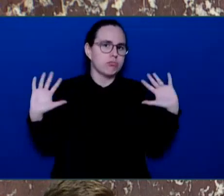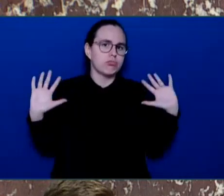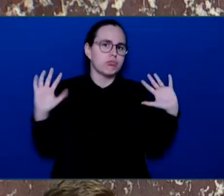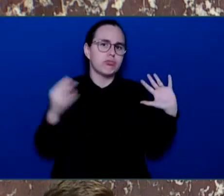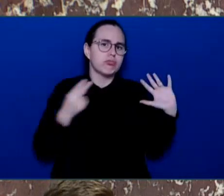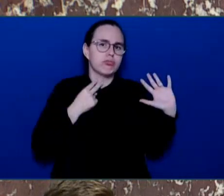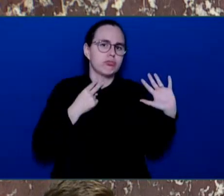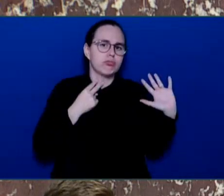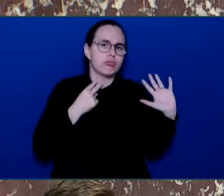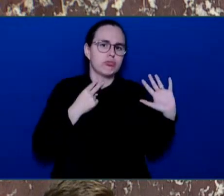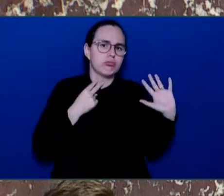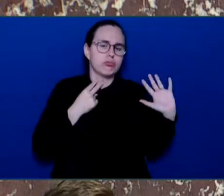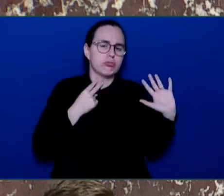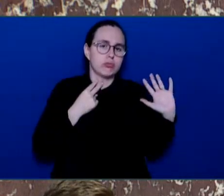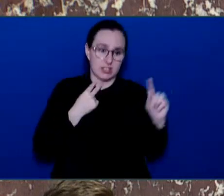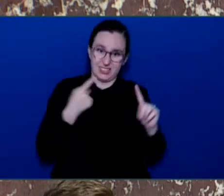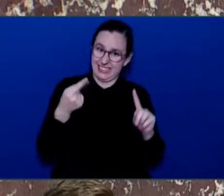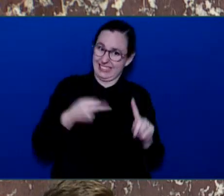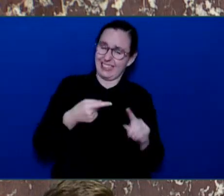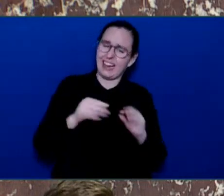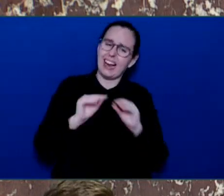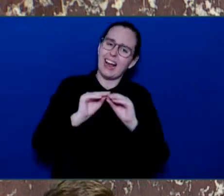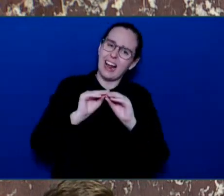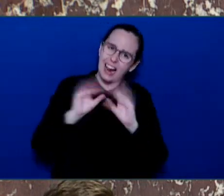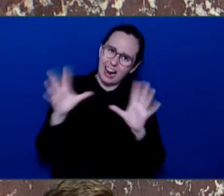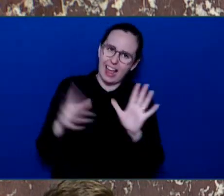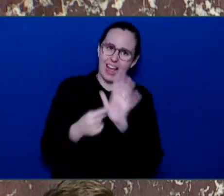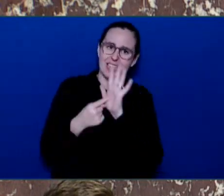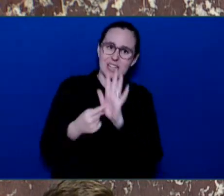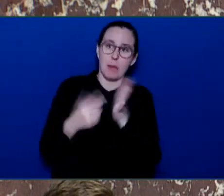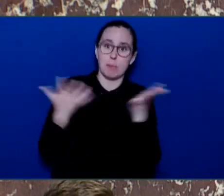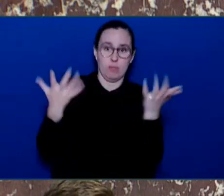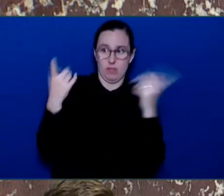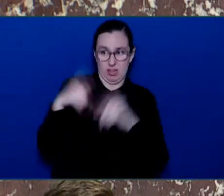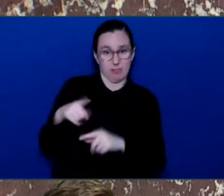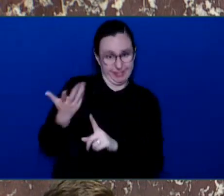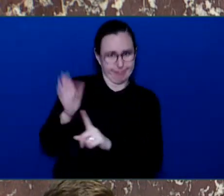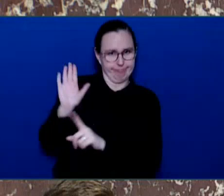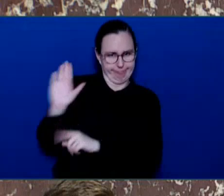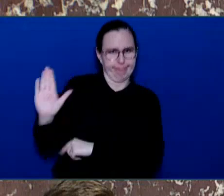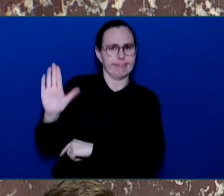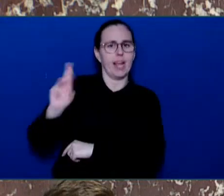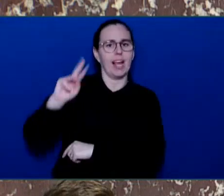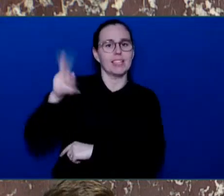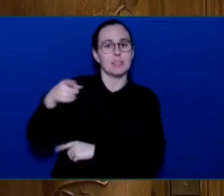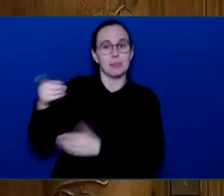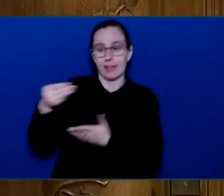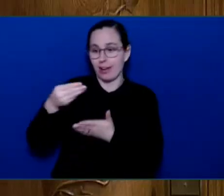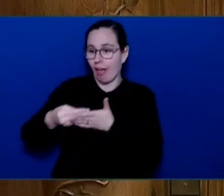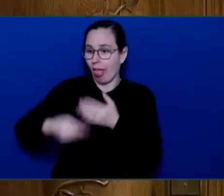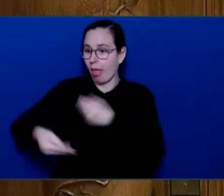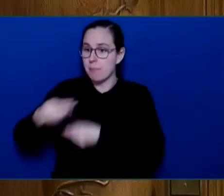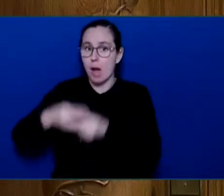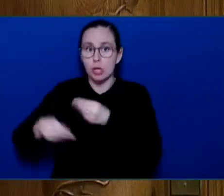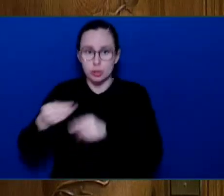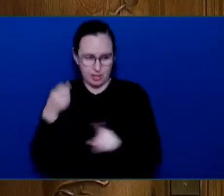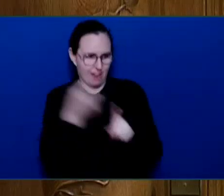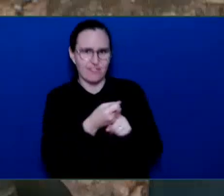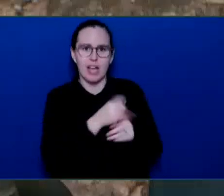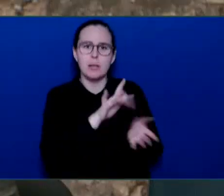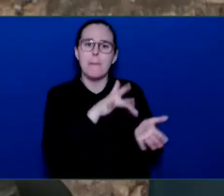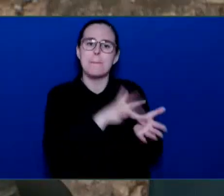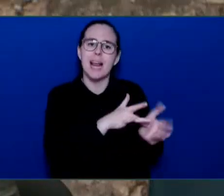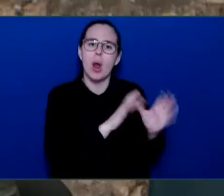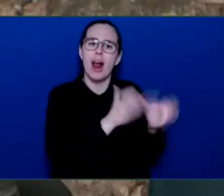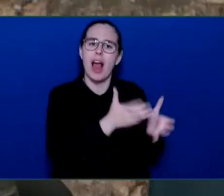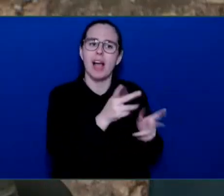will BC families get squeezed for housing, gas, and groceries under this NDP government? Minister of Finance. Oh, thank